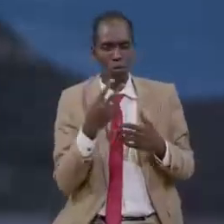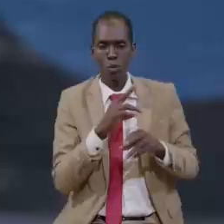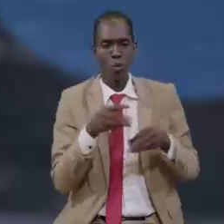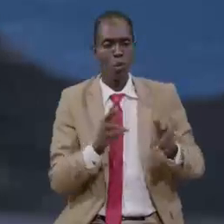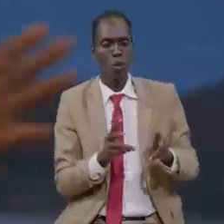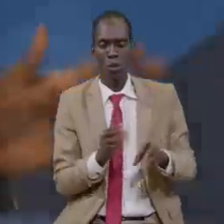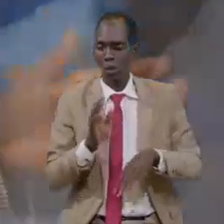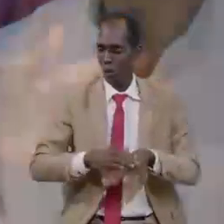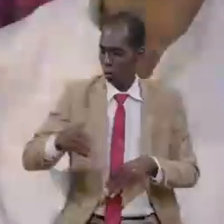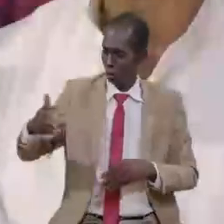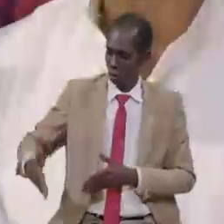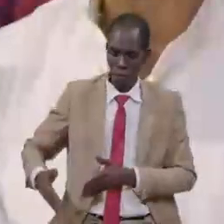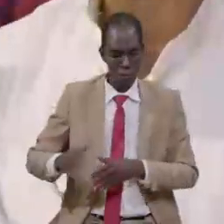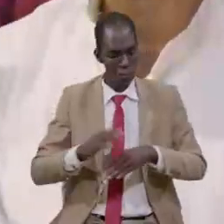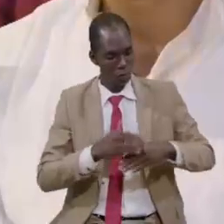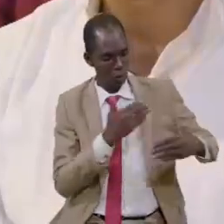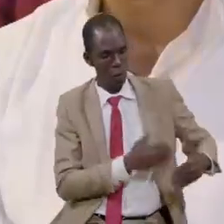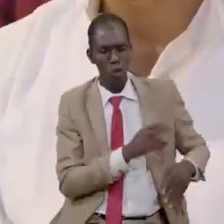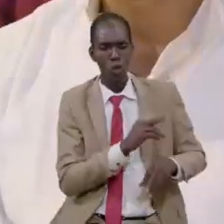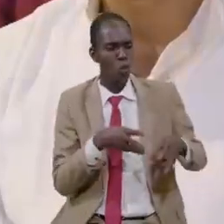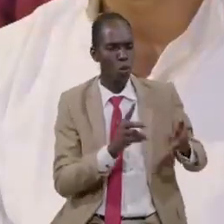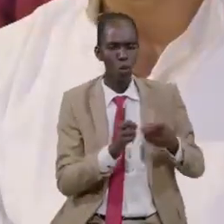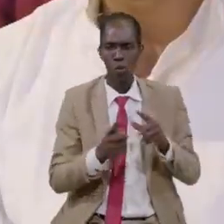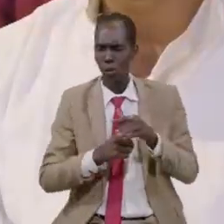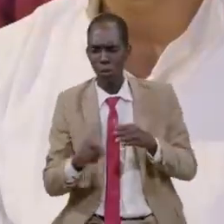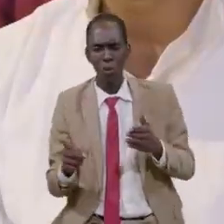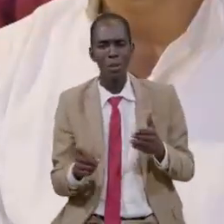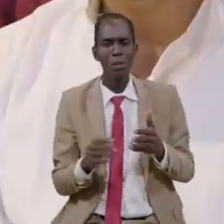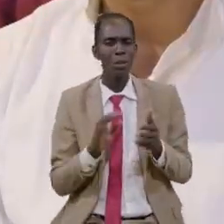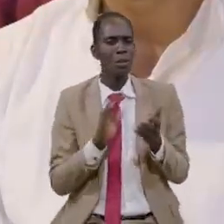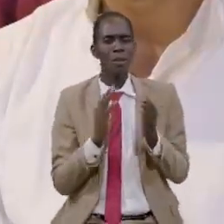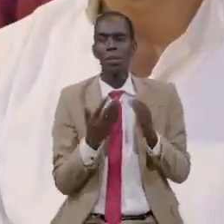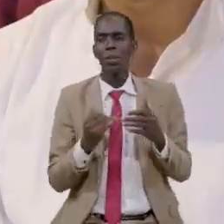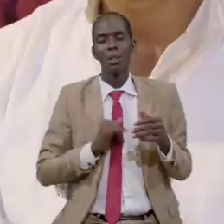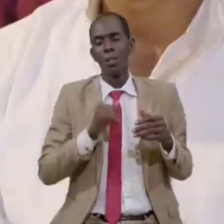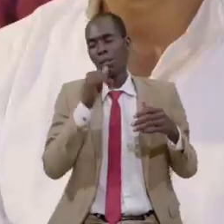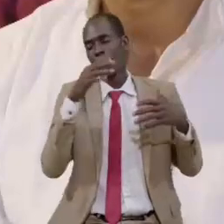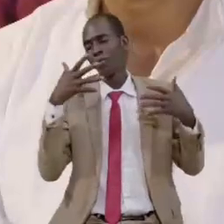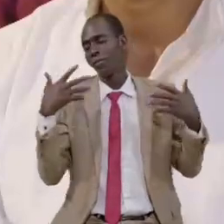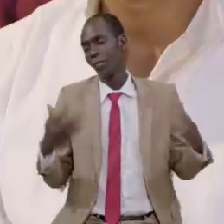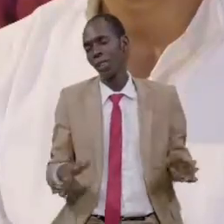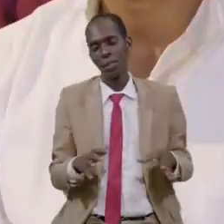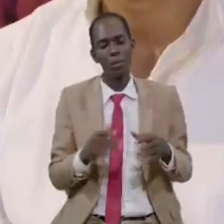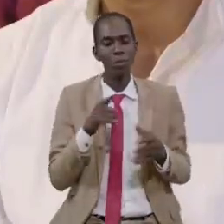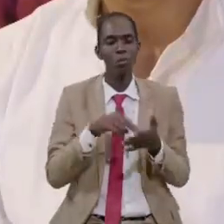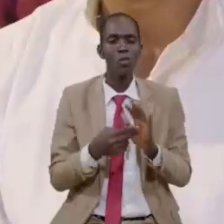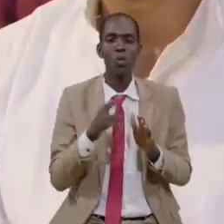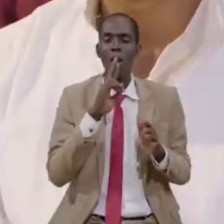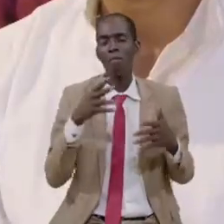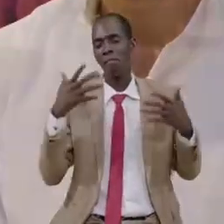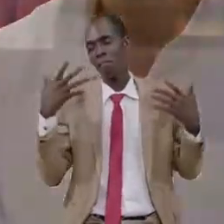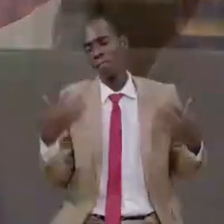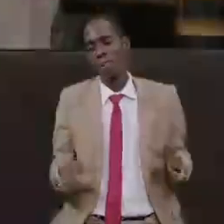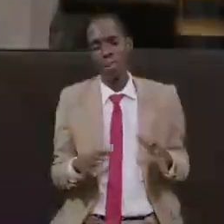no way. It's like you are done, you are gone. It's like you are